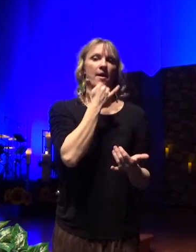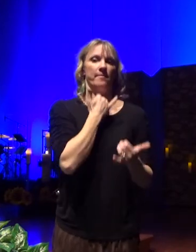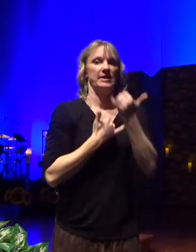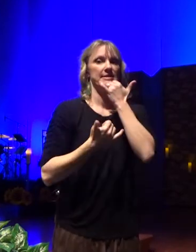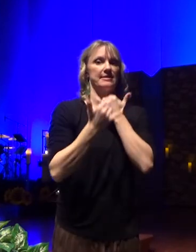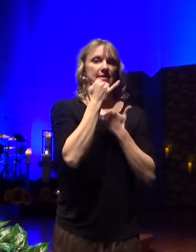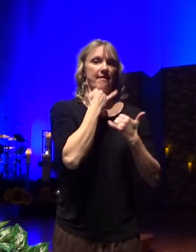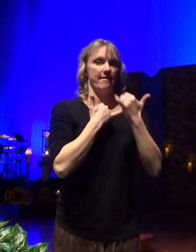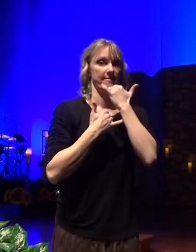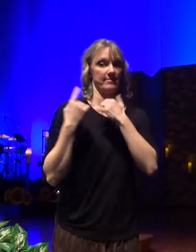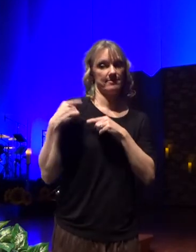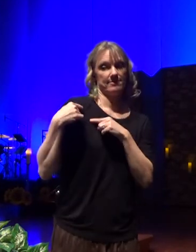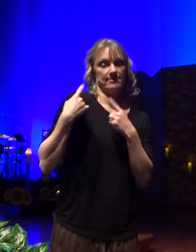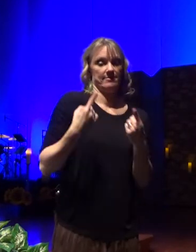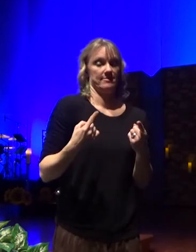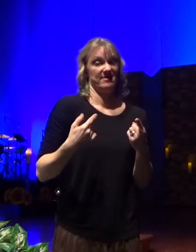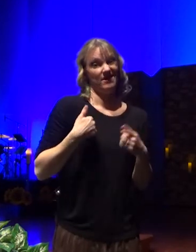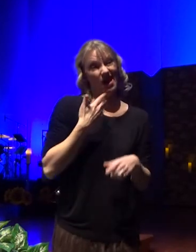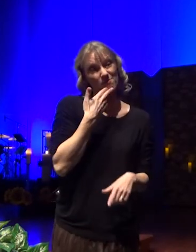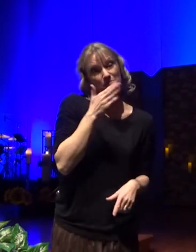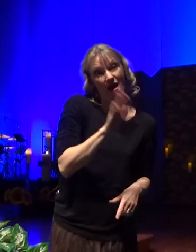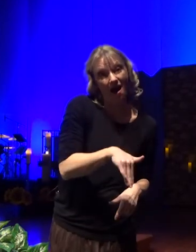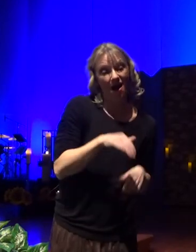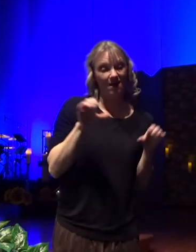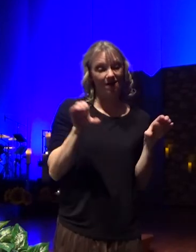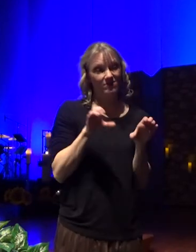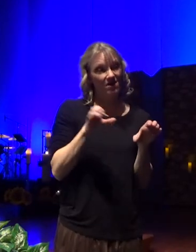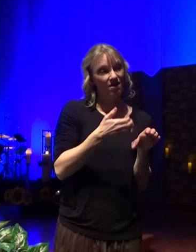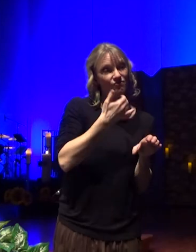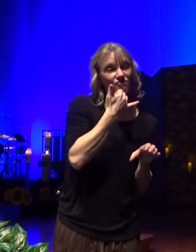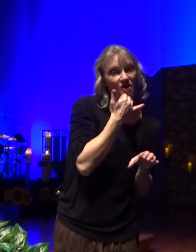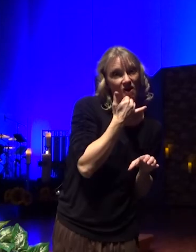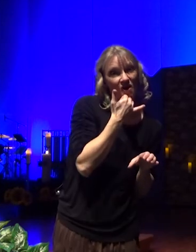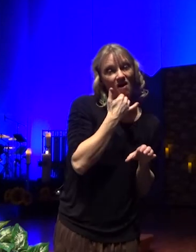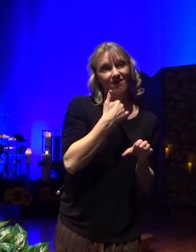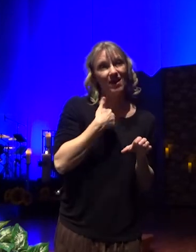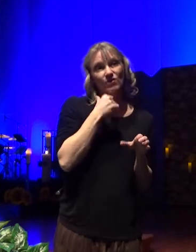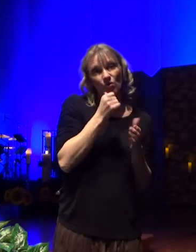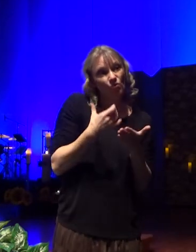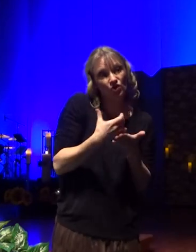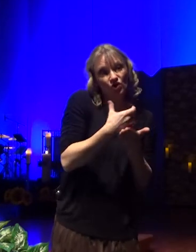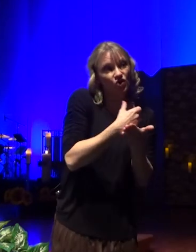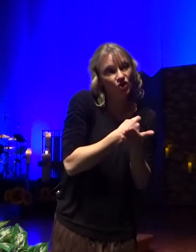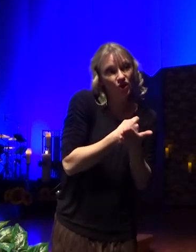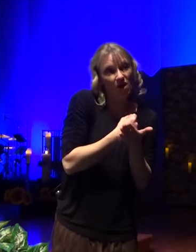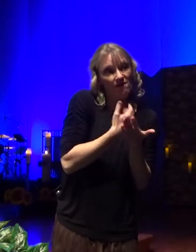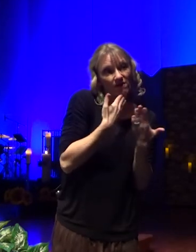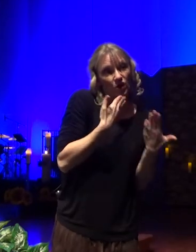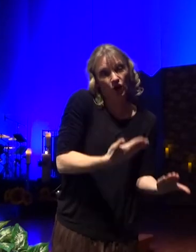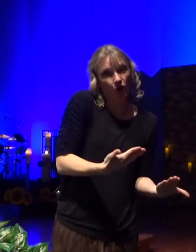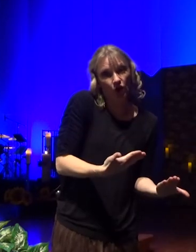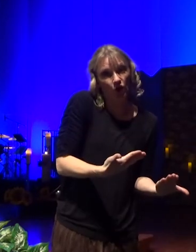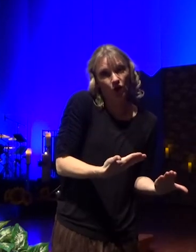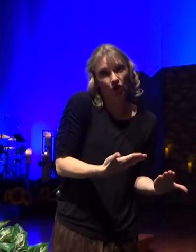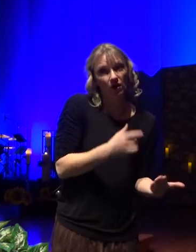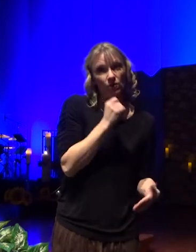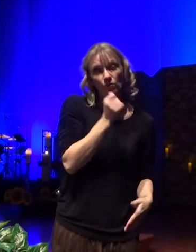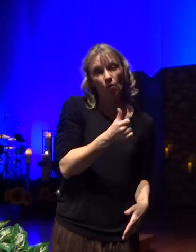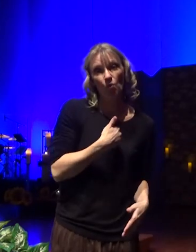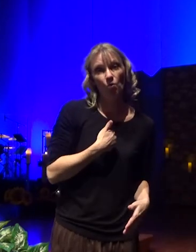made. I've been bad, I've done wrong, and I don't deserve this good.